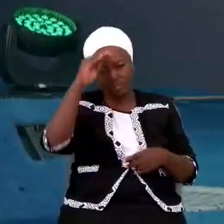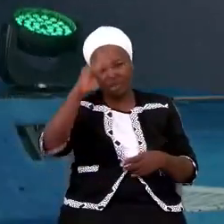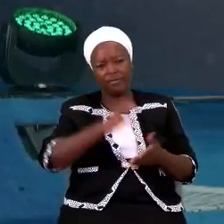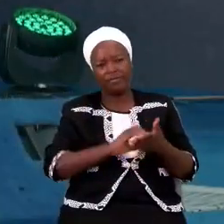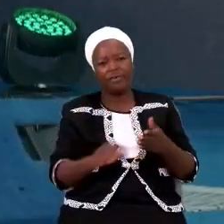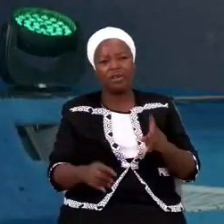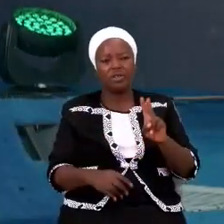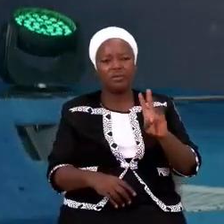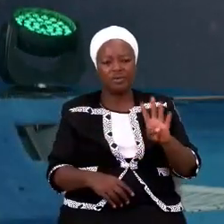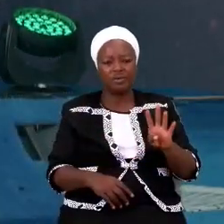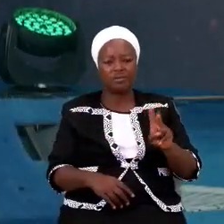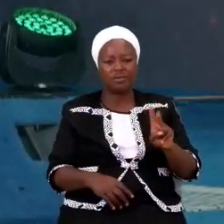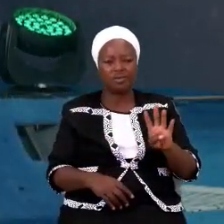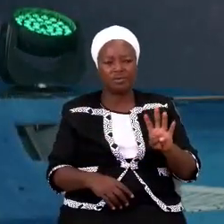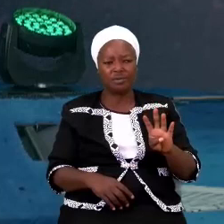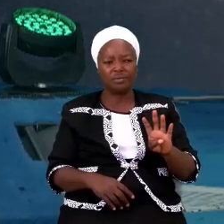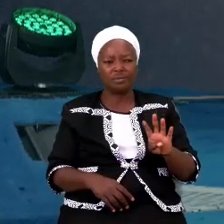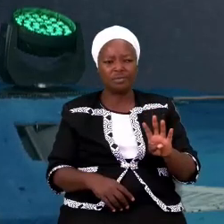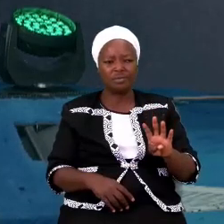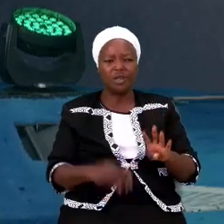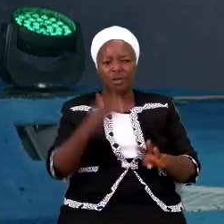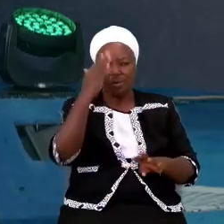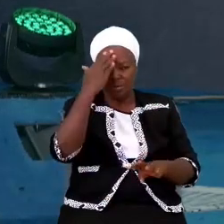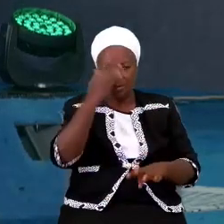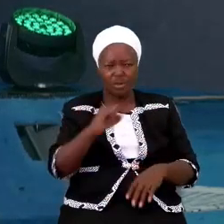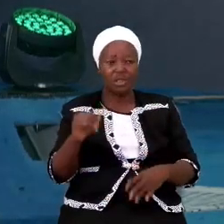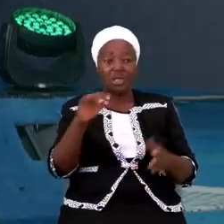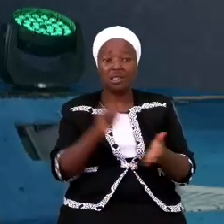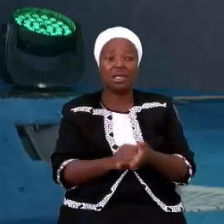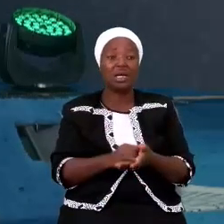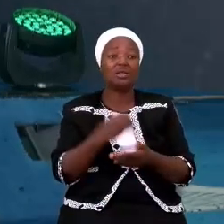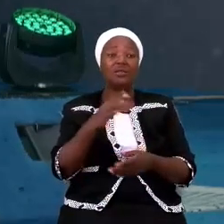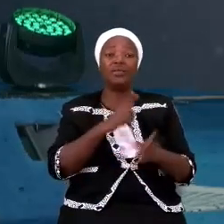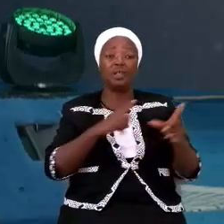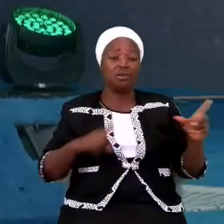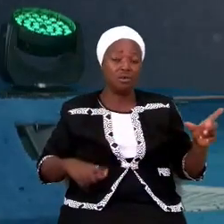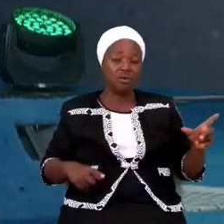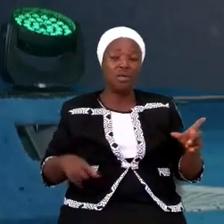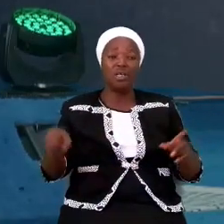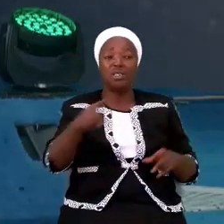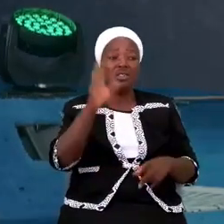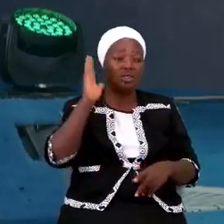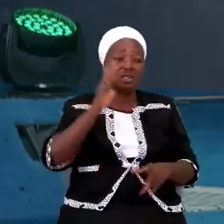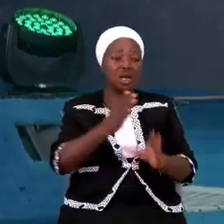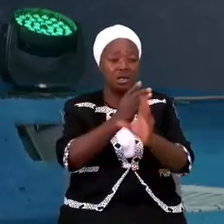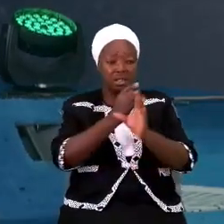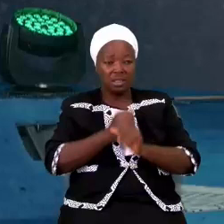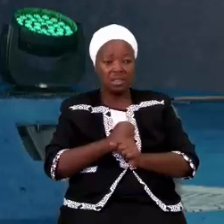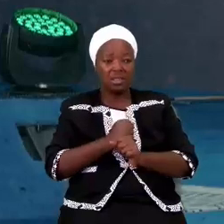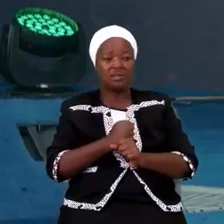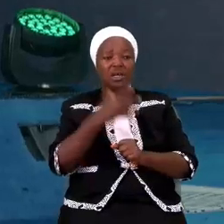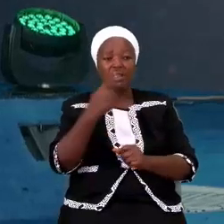Lord ye shall receive the reward. Knowing that of the Lord ye